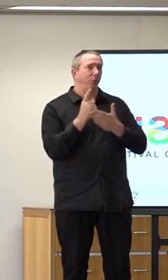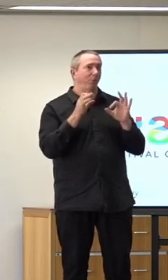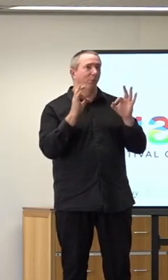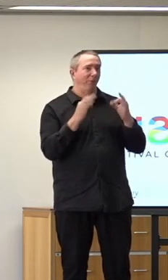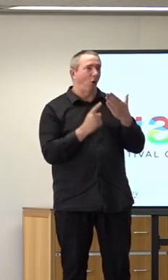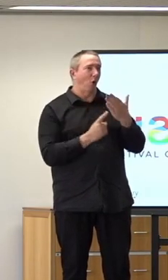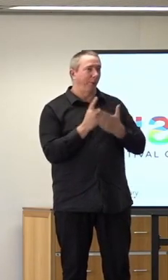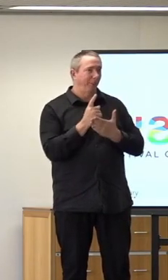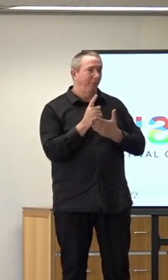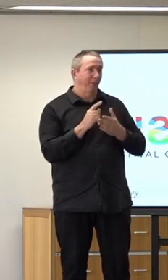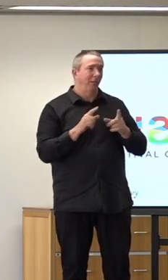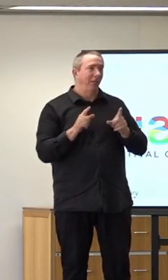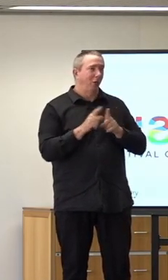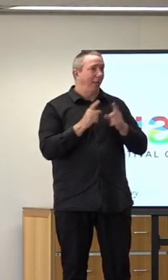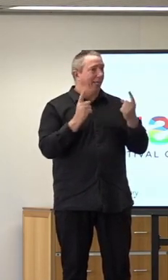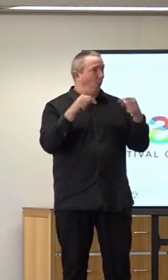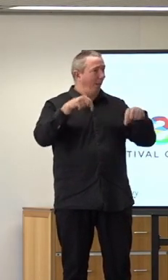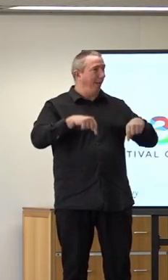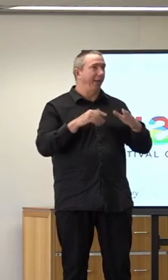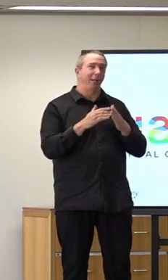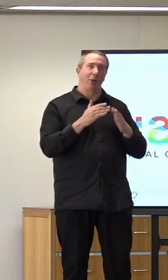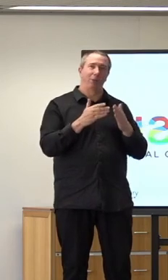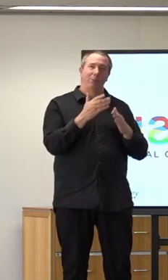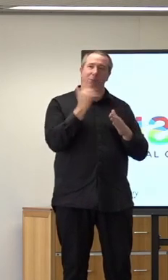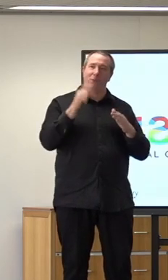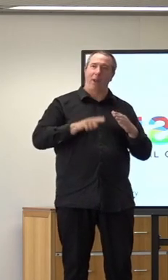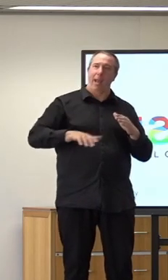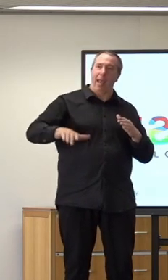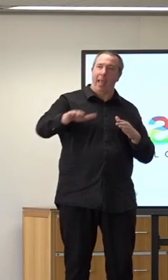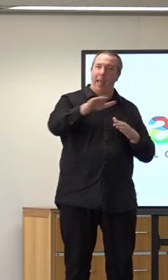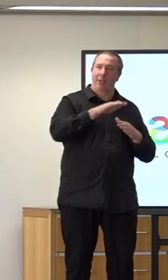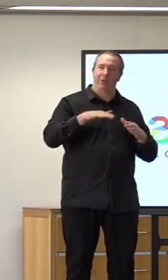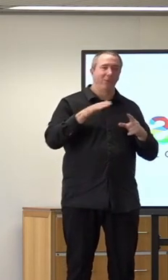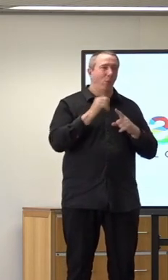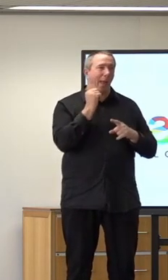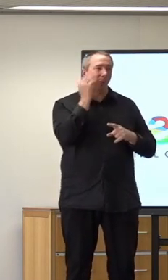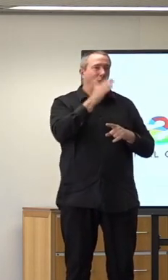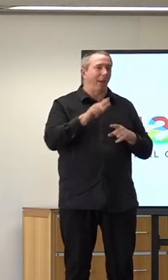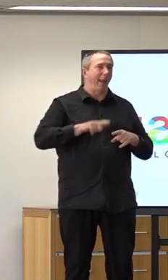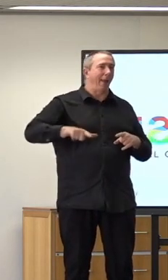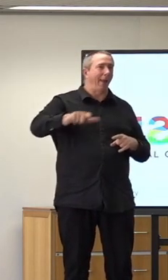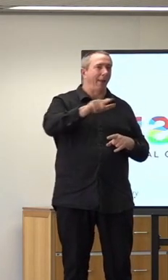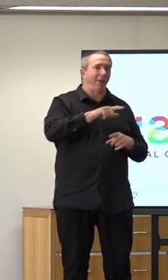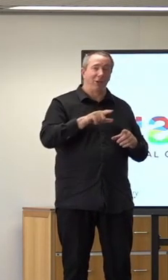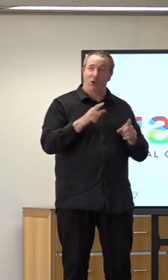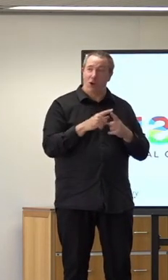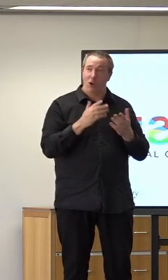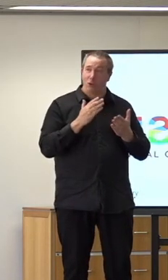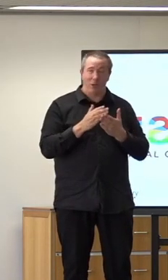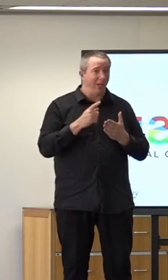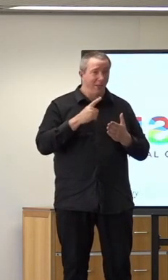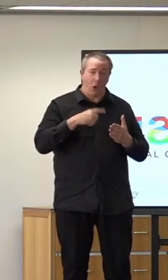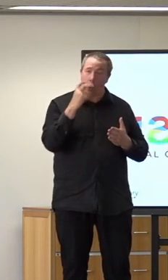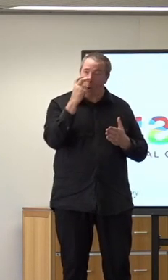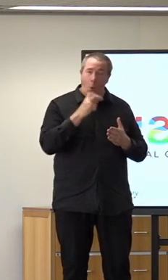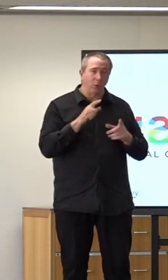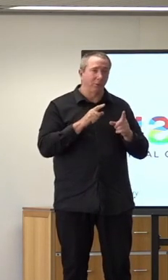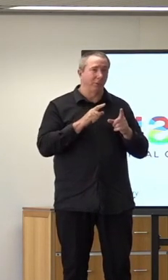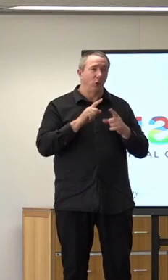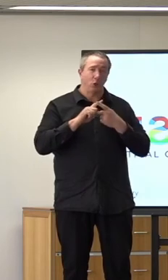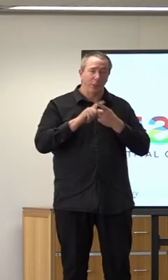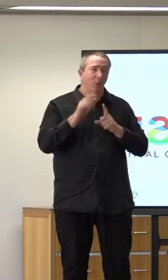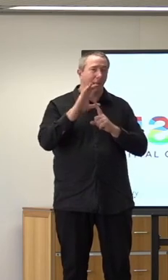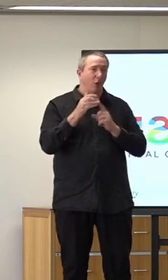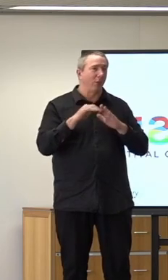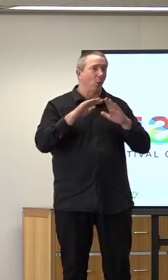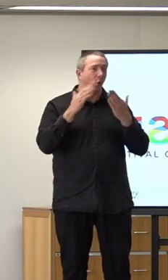know, we have to do. Here we are on this beautiful land on Noongar Boodja. You know, we have the oldest, like, continuous culture in the whole world.